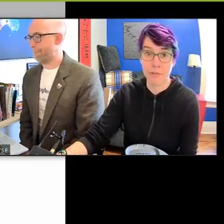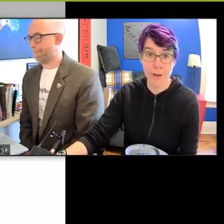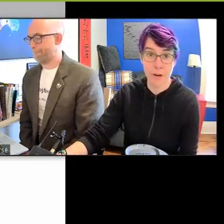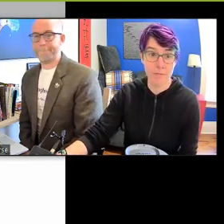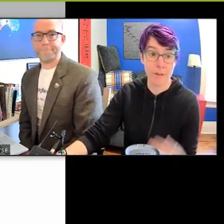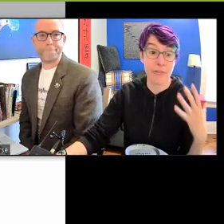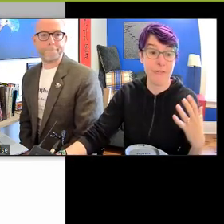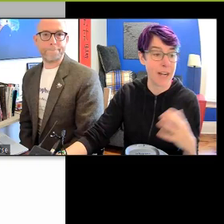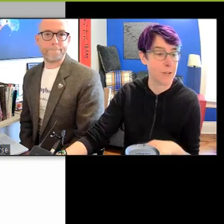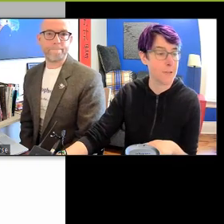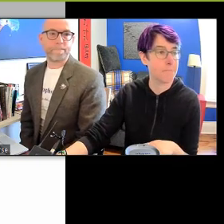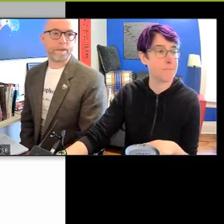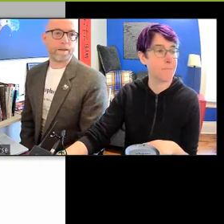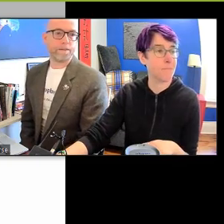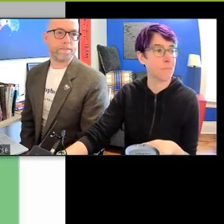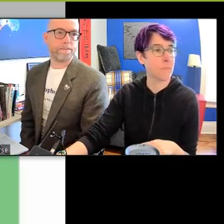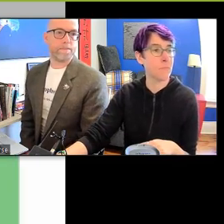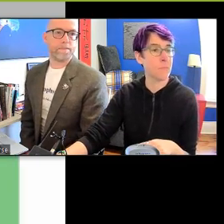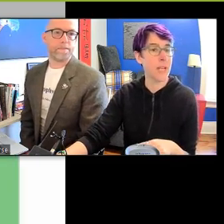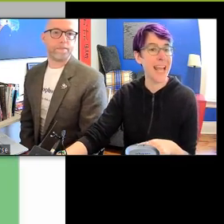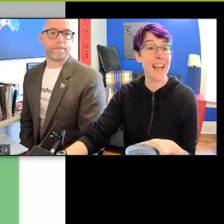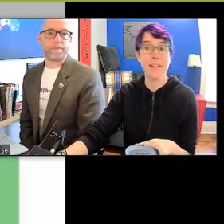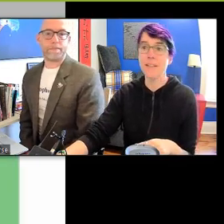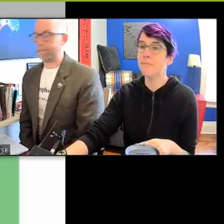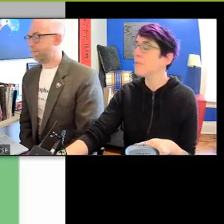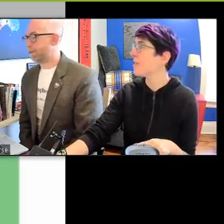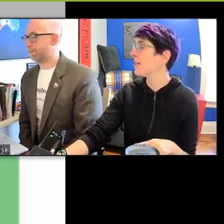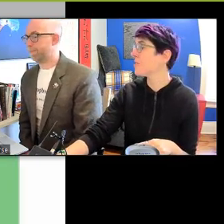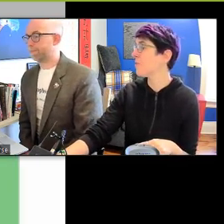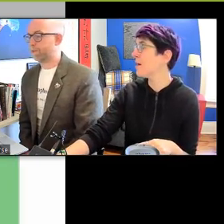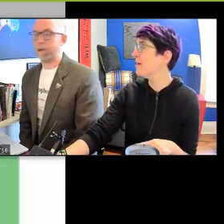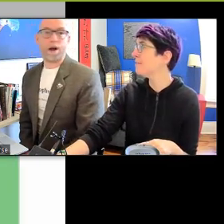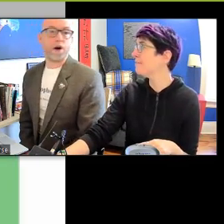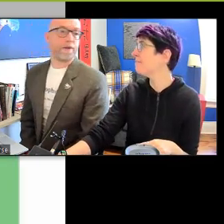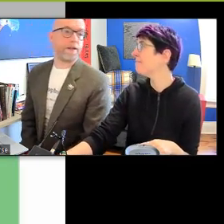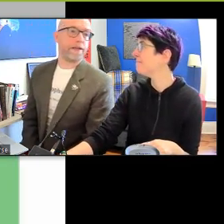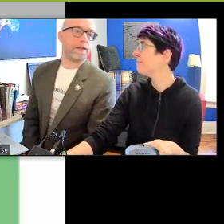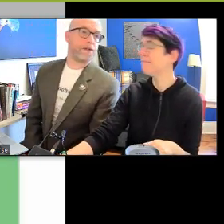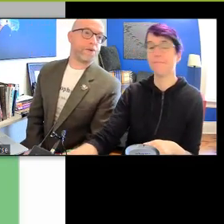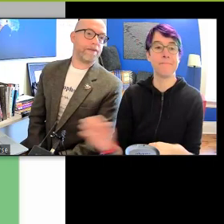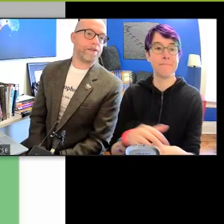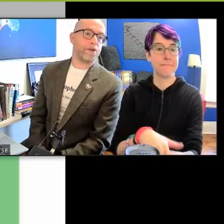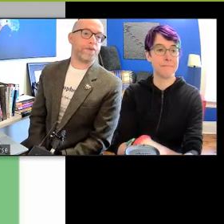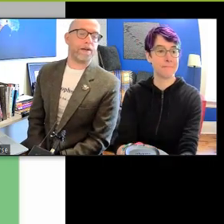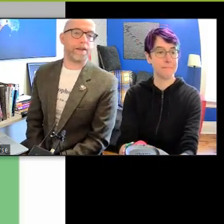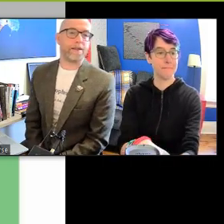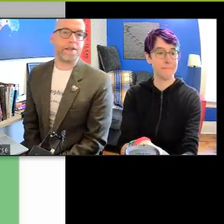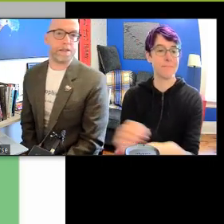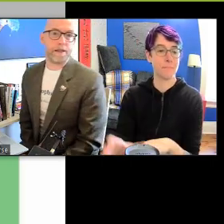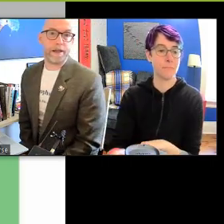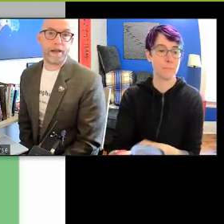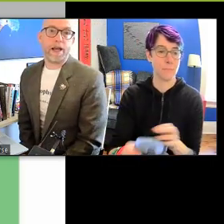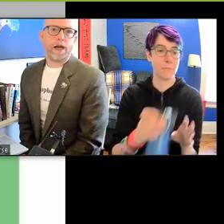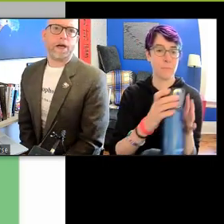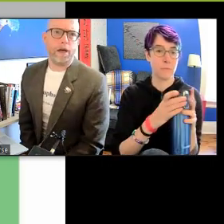of different factors. And you want to take us through here? Well, are they related to elephants? So if we look at this, this